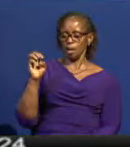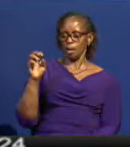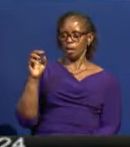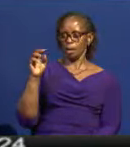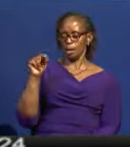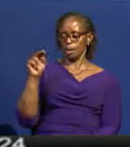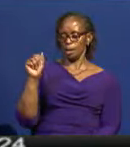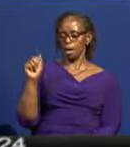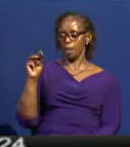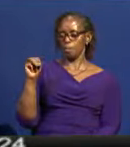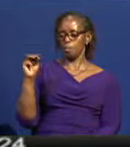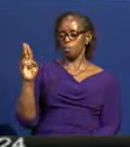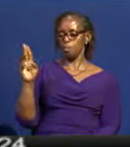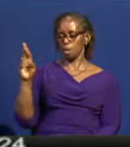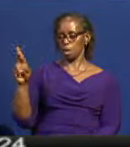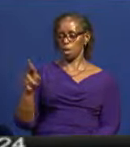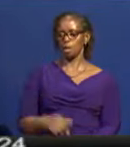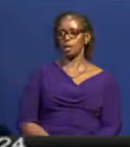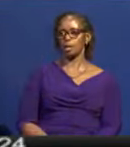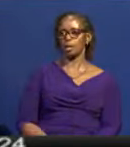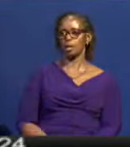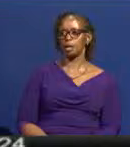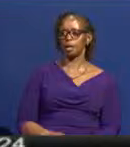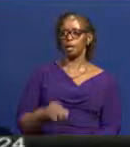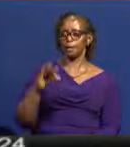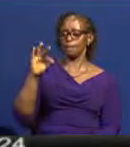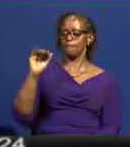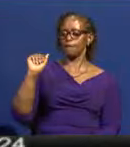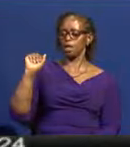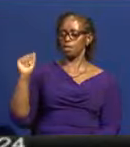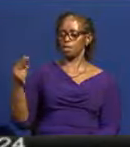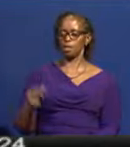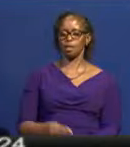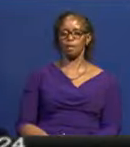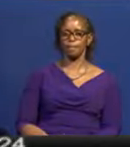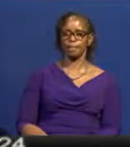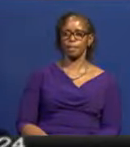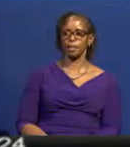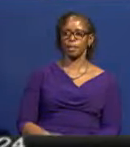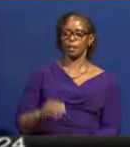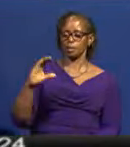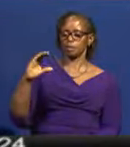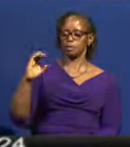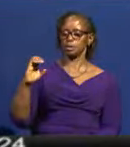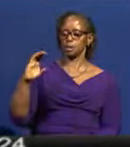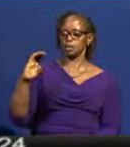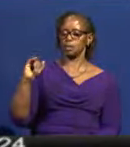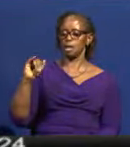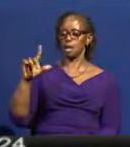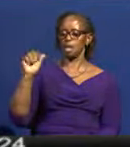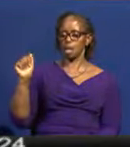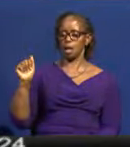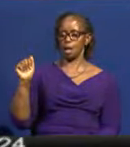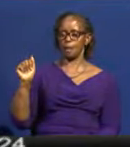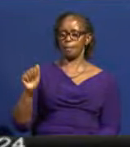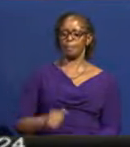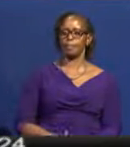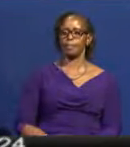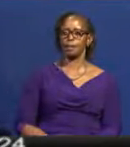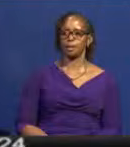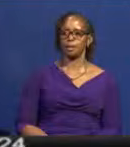Emanthe Namur, Faith Gitau, Cecilia Asieni